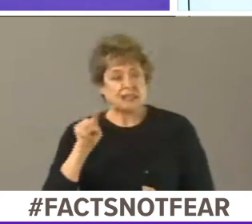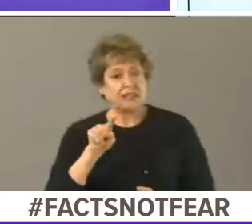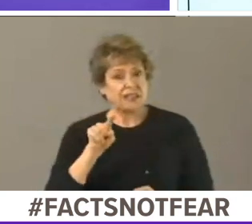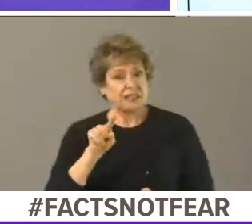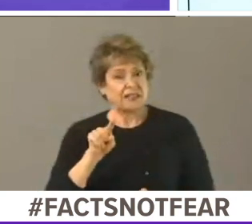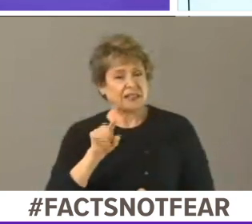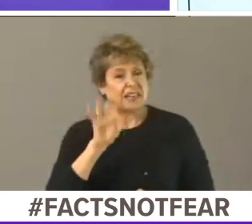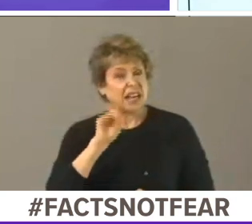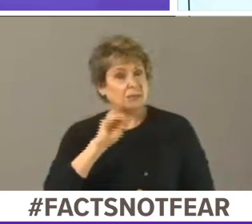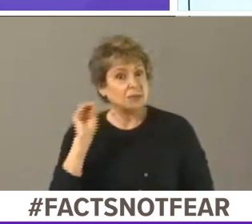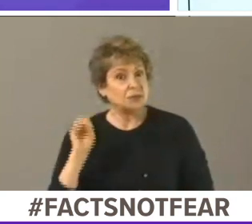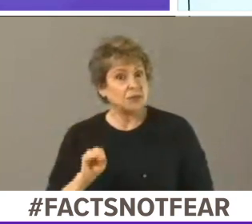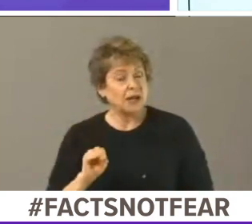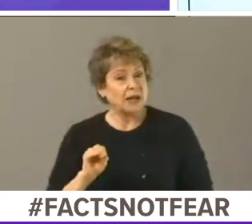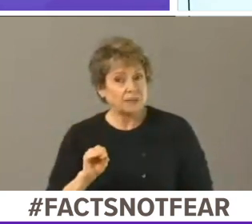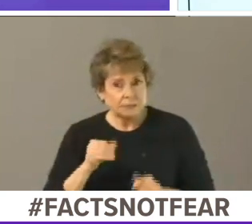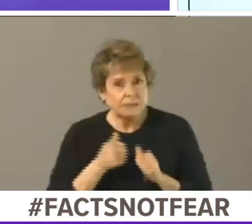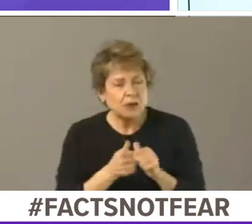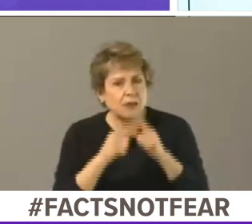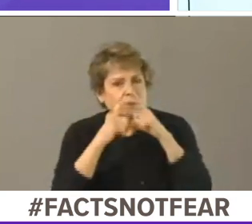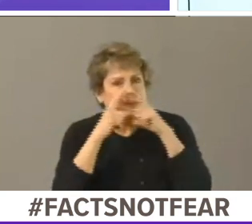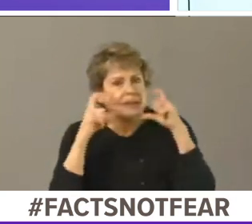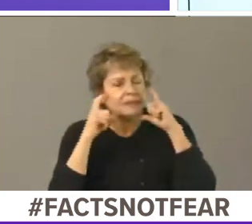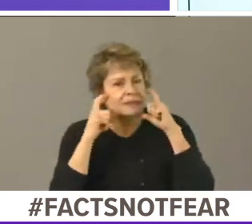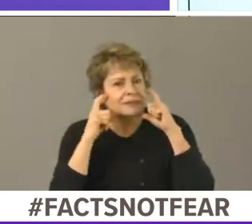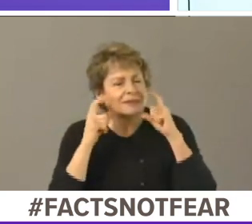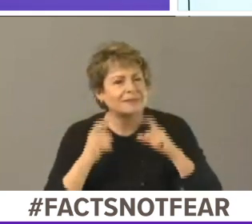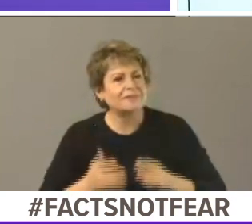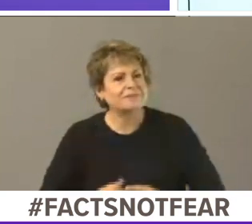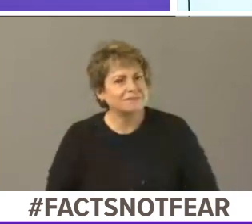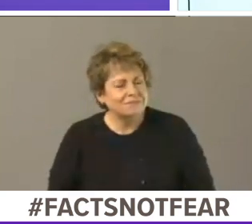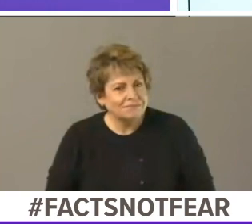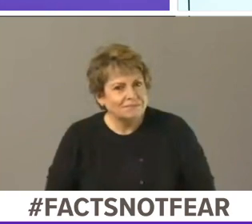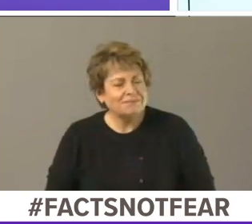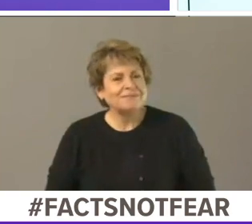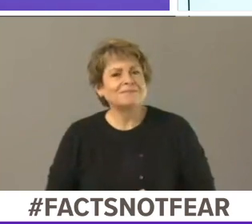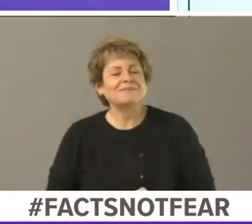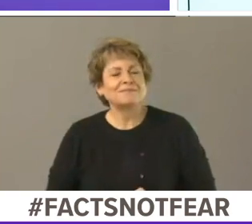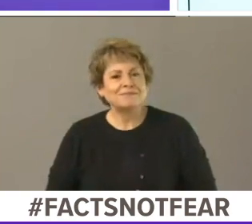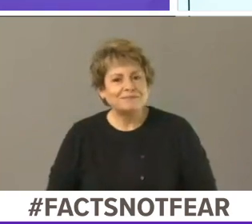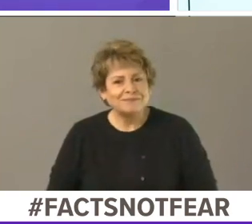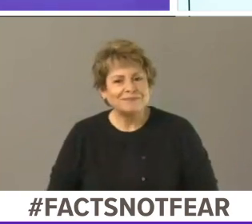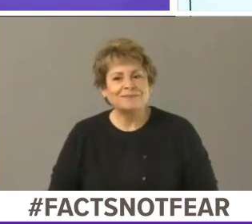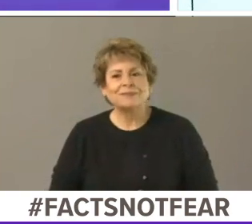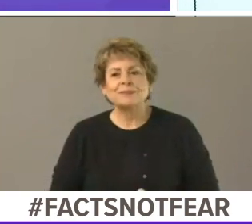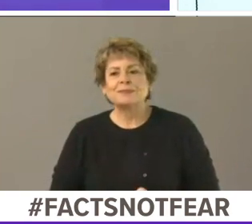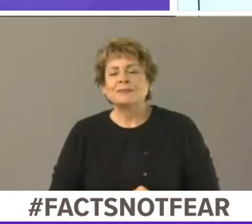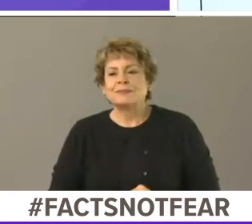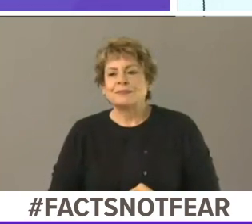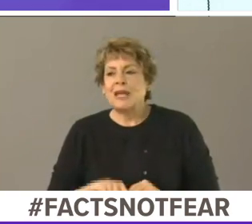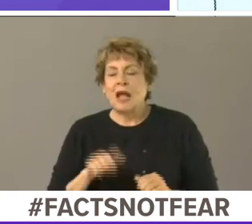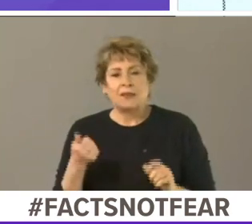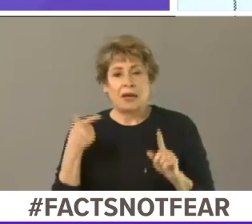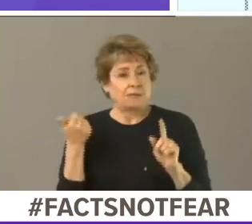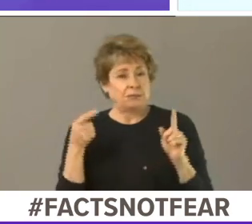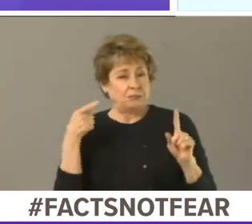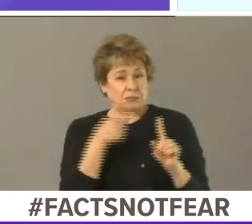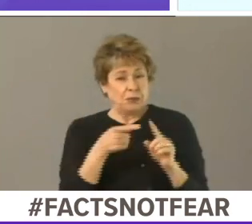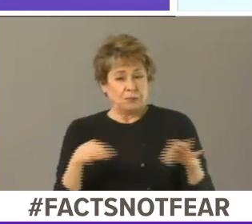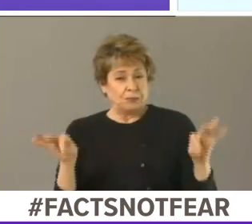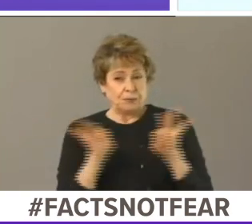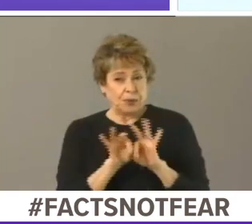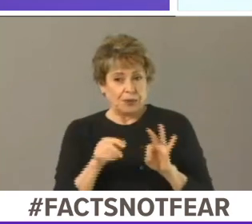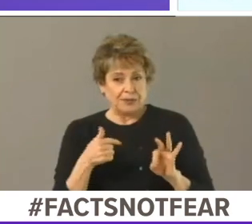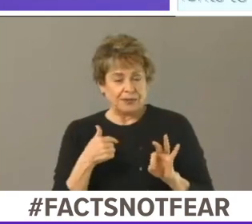The state, in addition to asking people to mask up and advocating, is funding PSAs around the reason to do